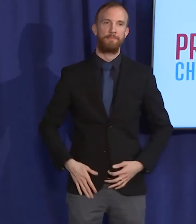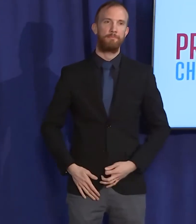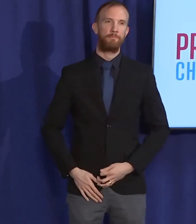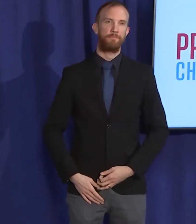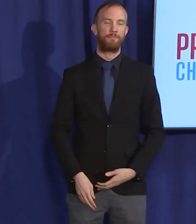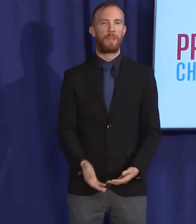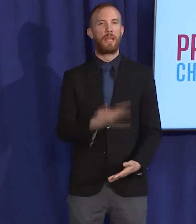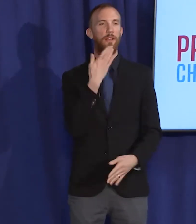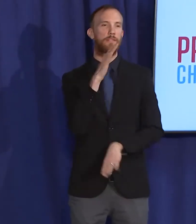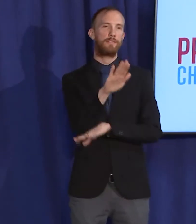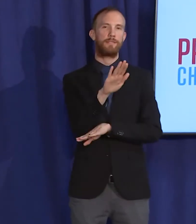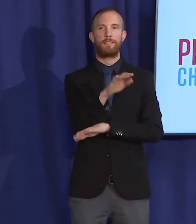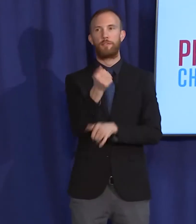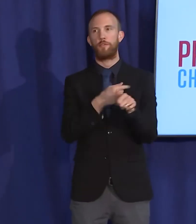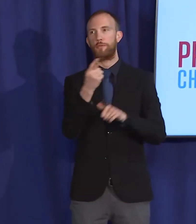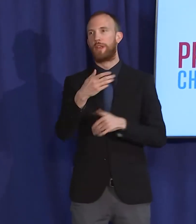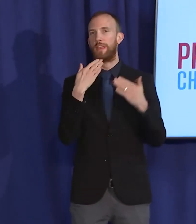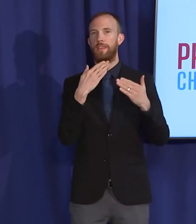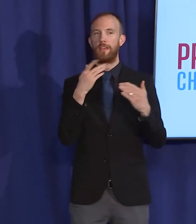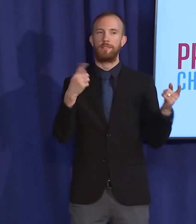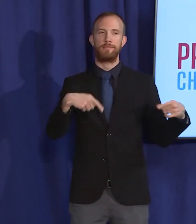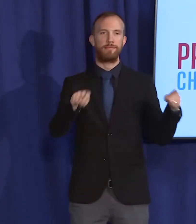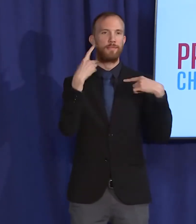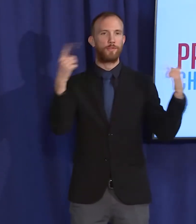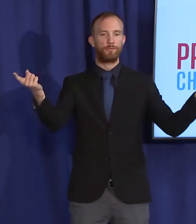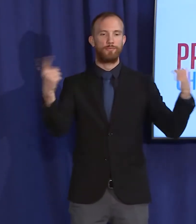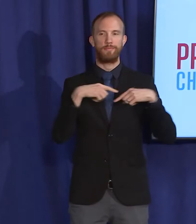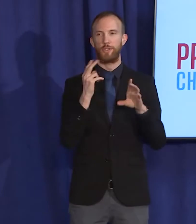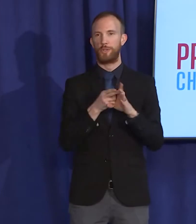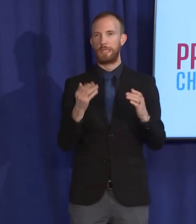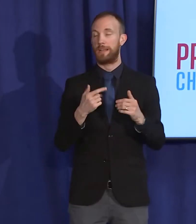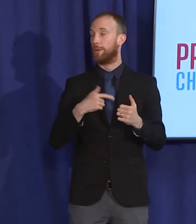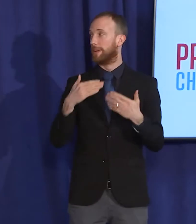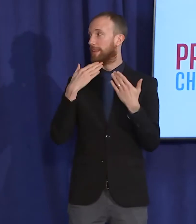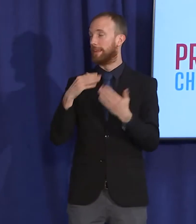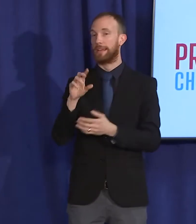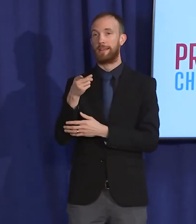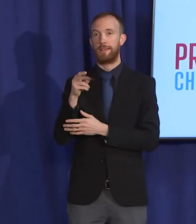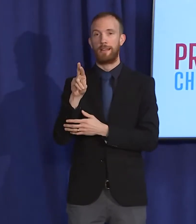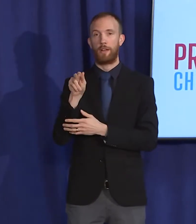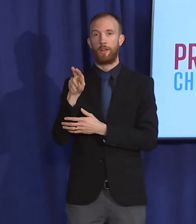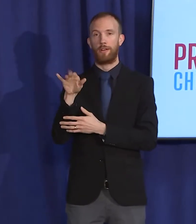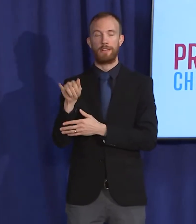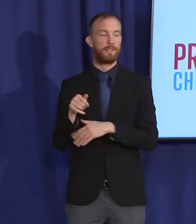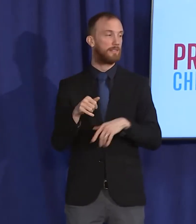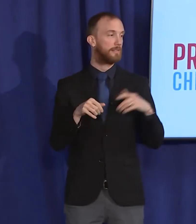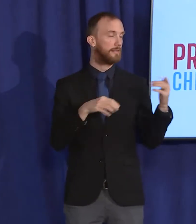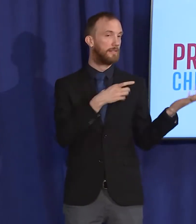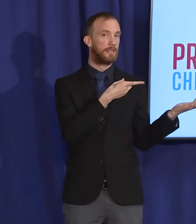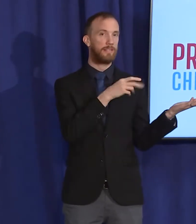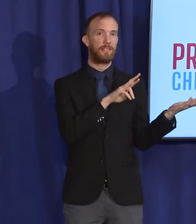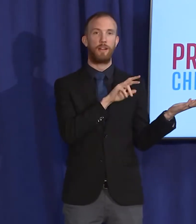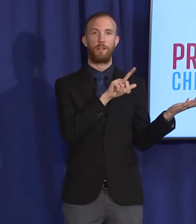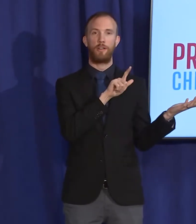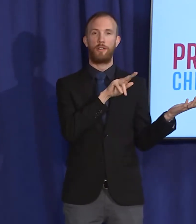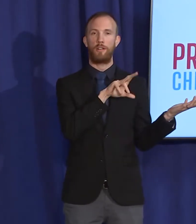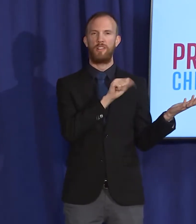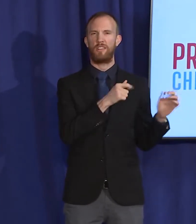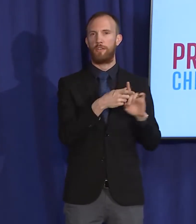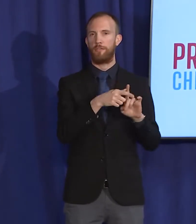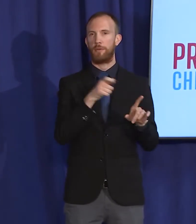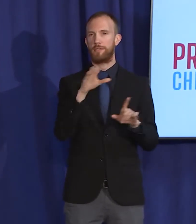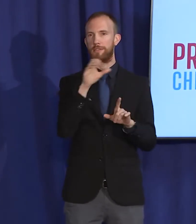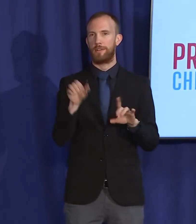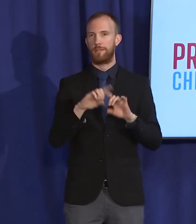Good afternoon, everyone, and thank you for being here. I want to thank Dr. Arwady and Dr. Luna from the Department of Public Health. I